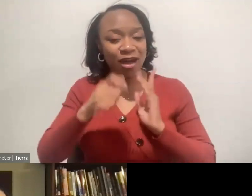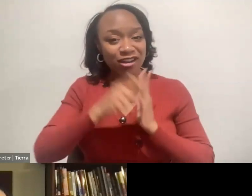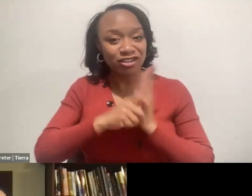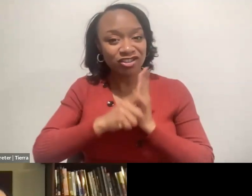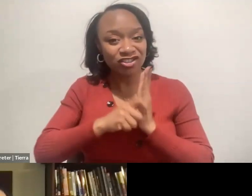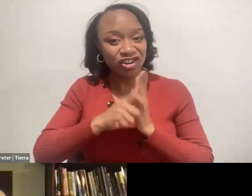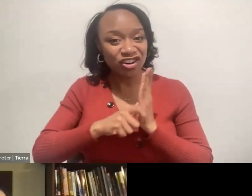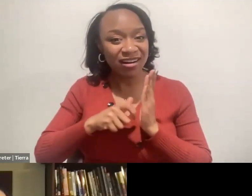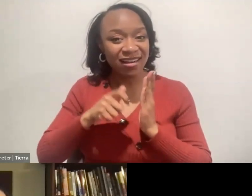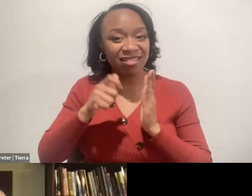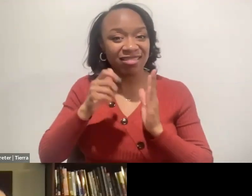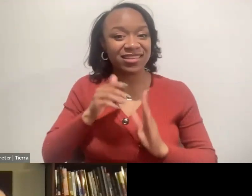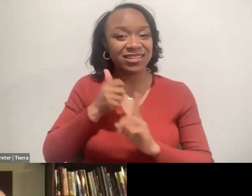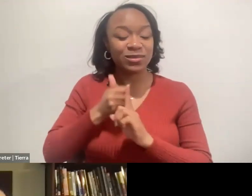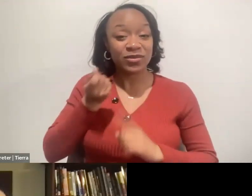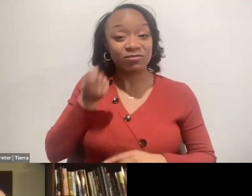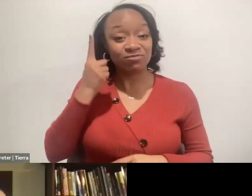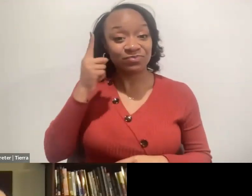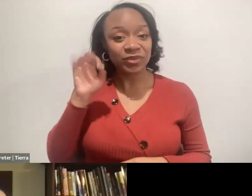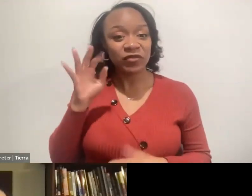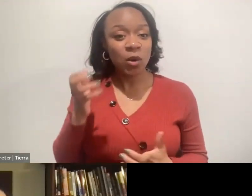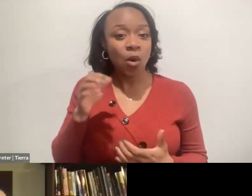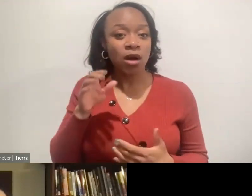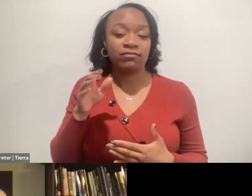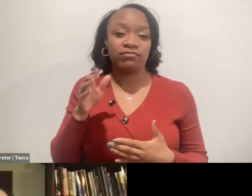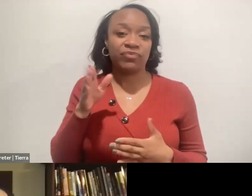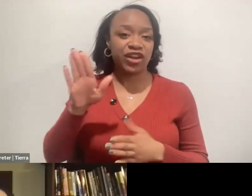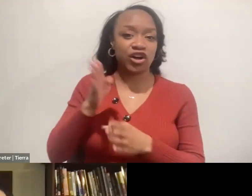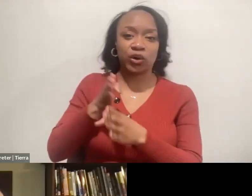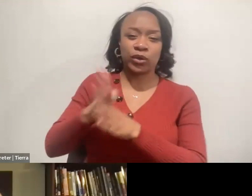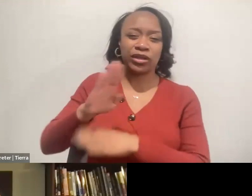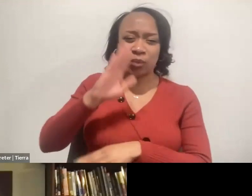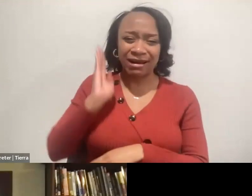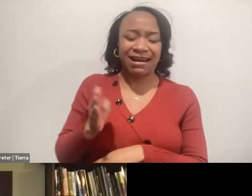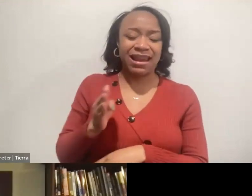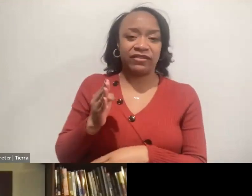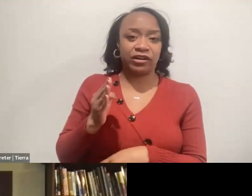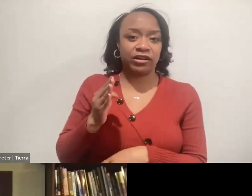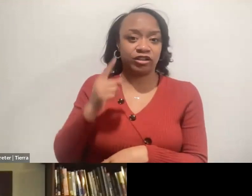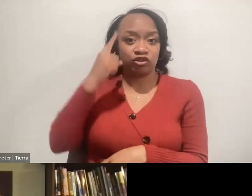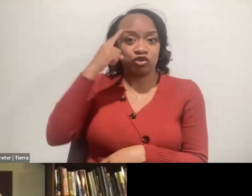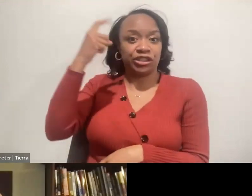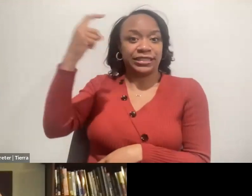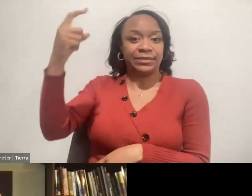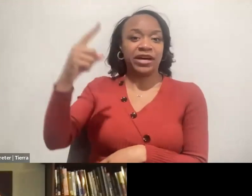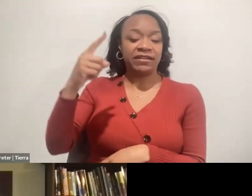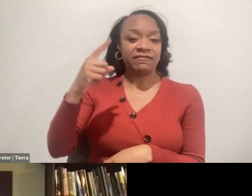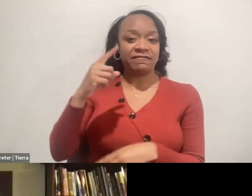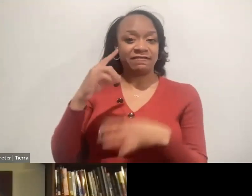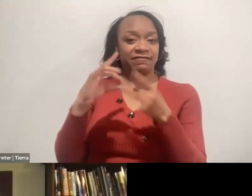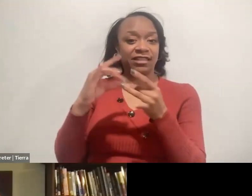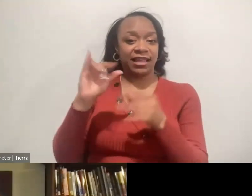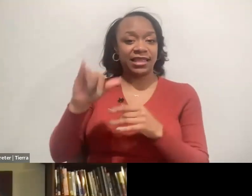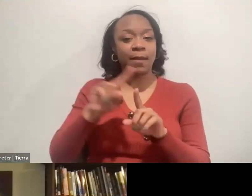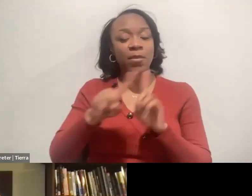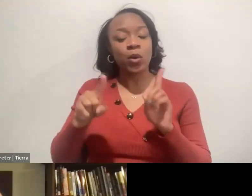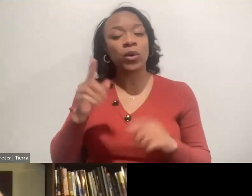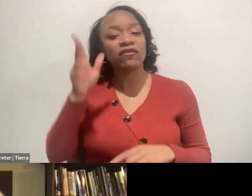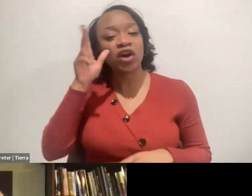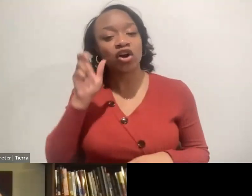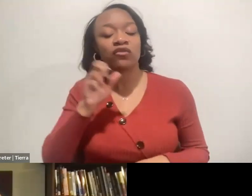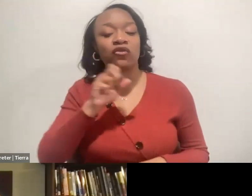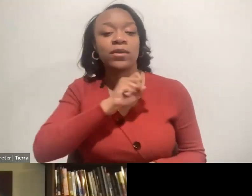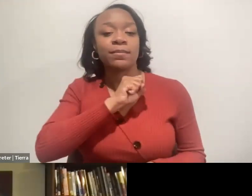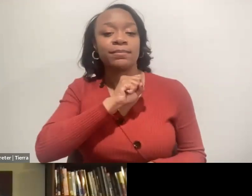they basically, if they want their career, they would never dream of doing that. What we heard from Senator Fetterman is